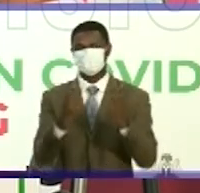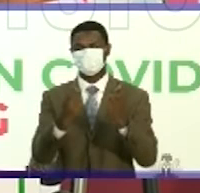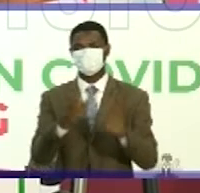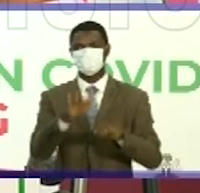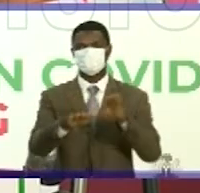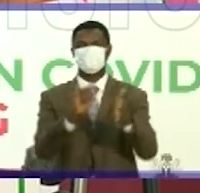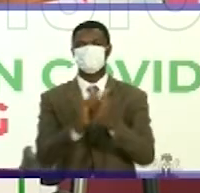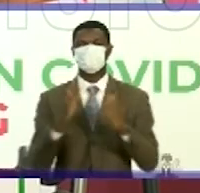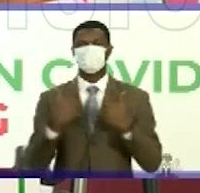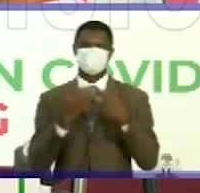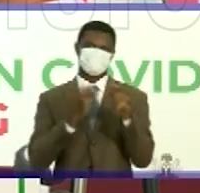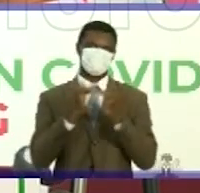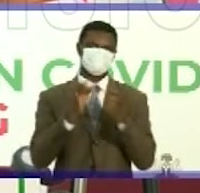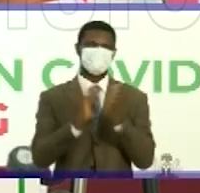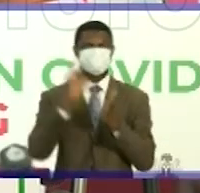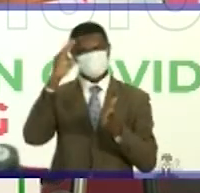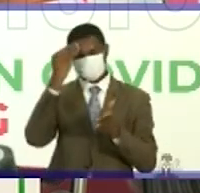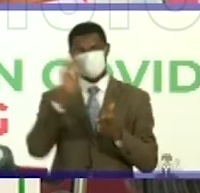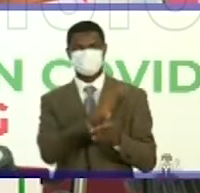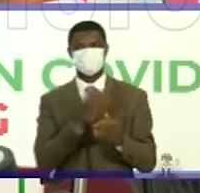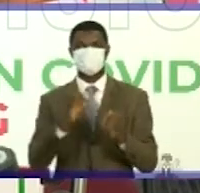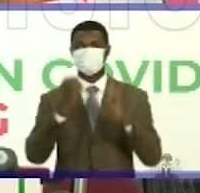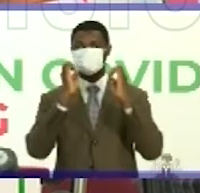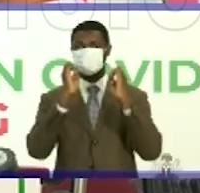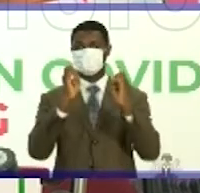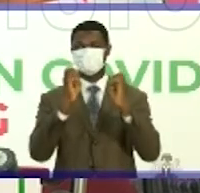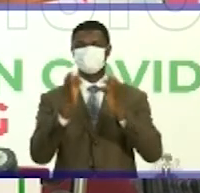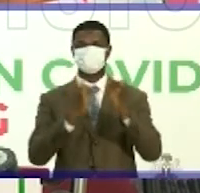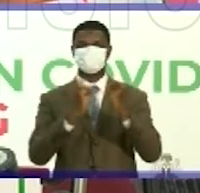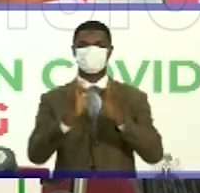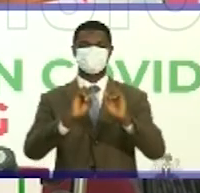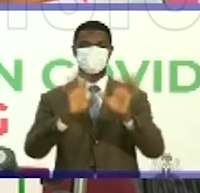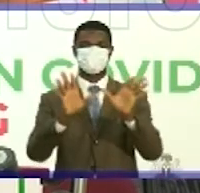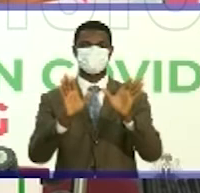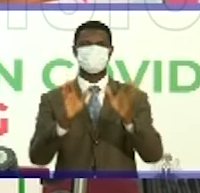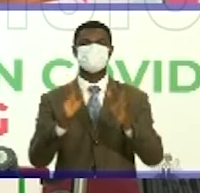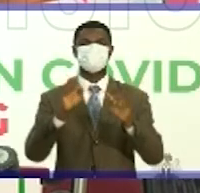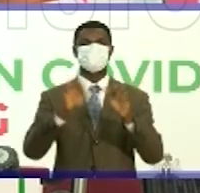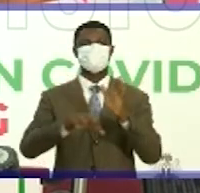issued by the Federal Ministry of Education and which is available online.